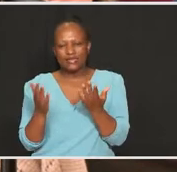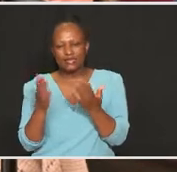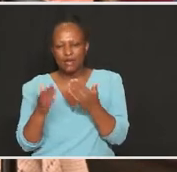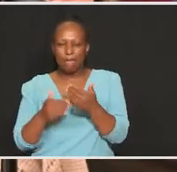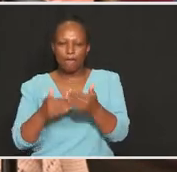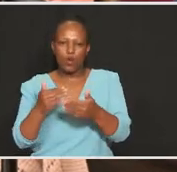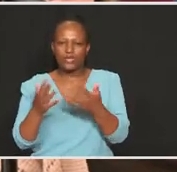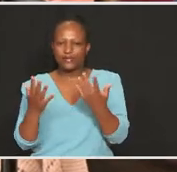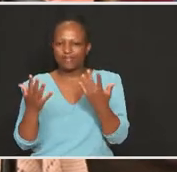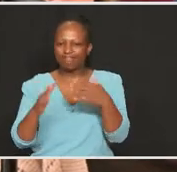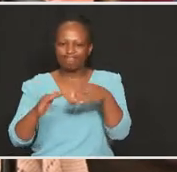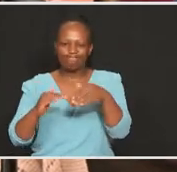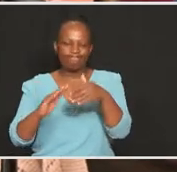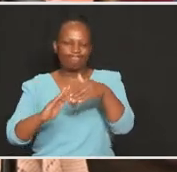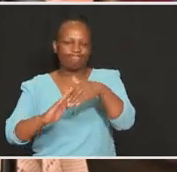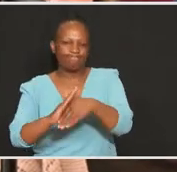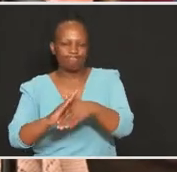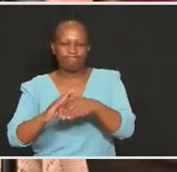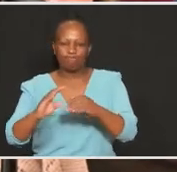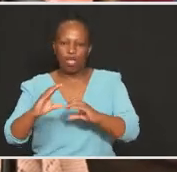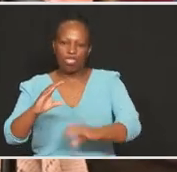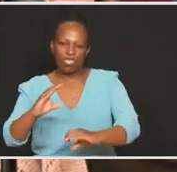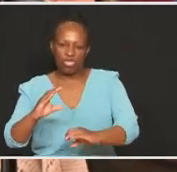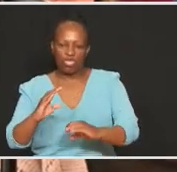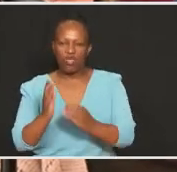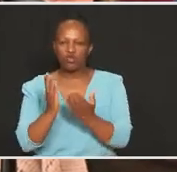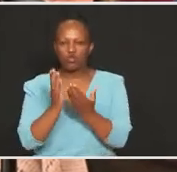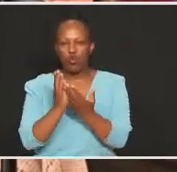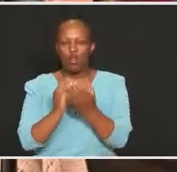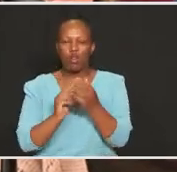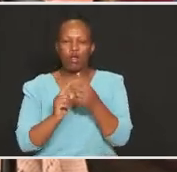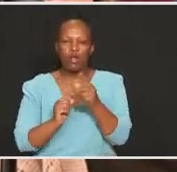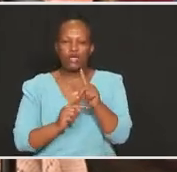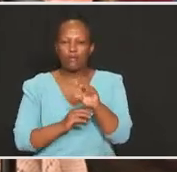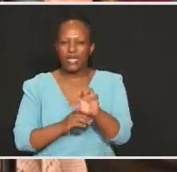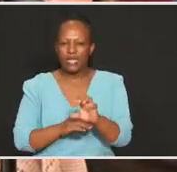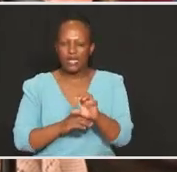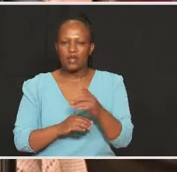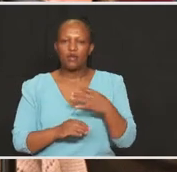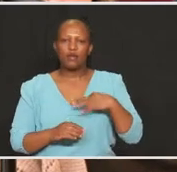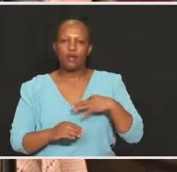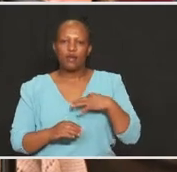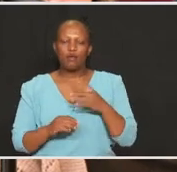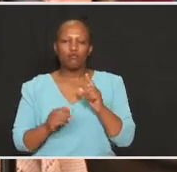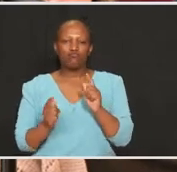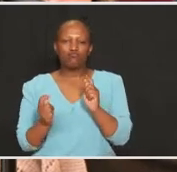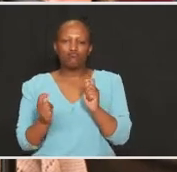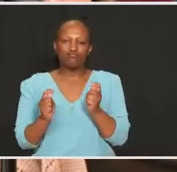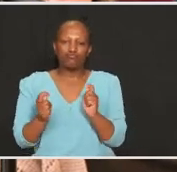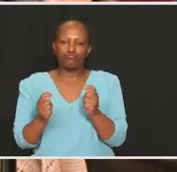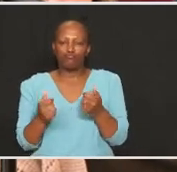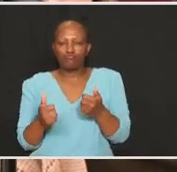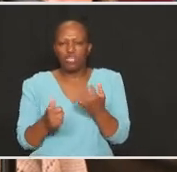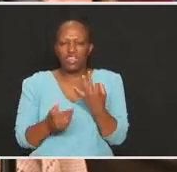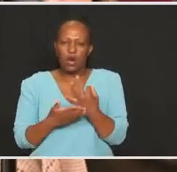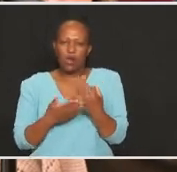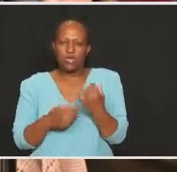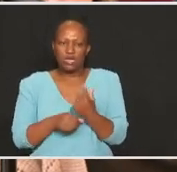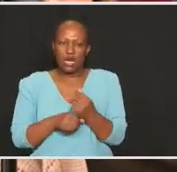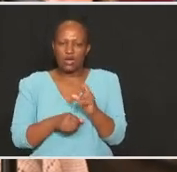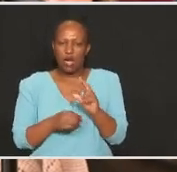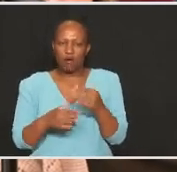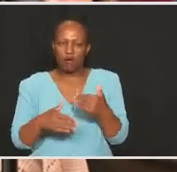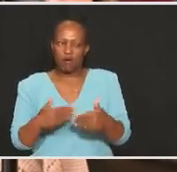the process fell through the cracks and the communication between the school and the dbe the goal by suggesting well for about three weeks in grade R